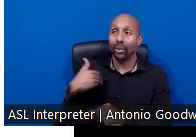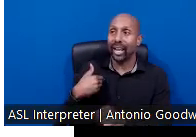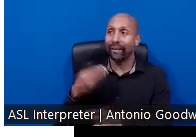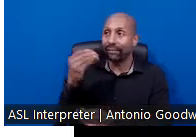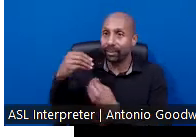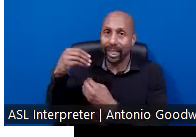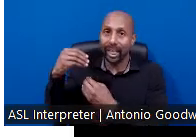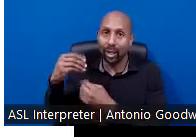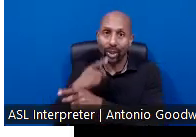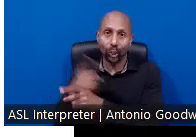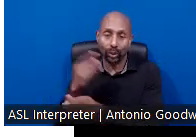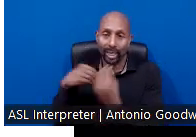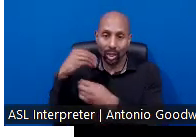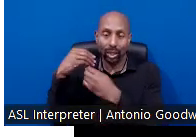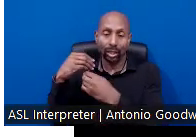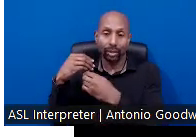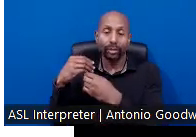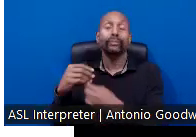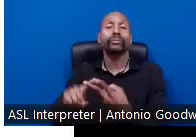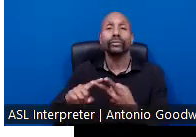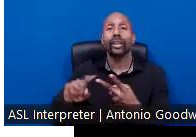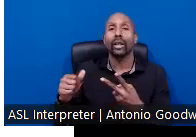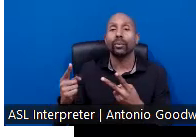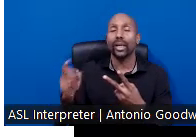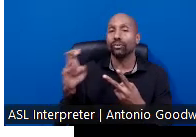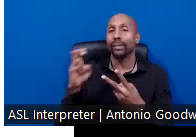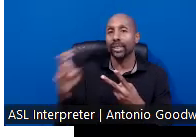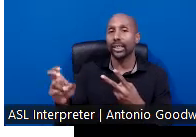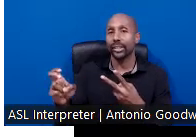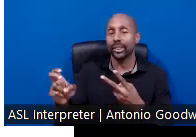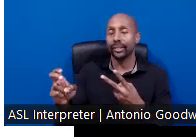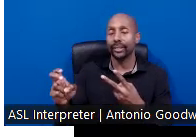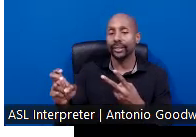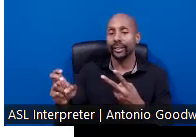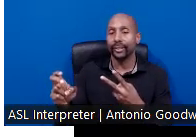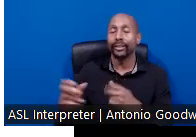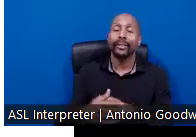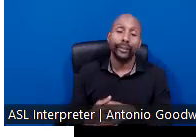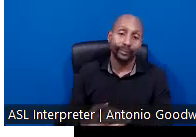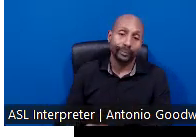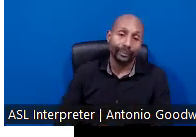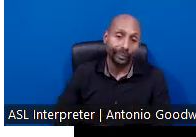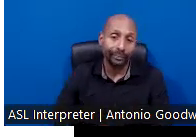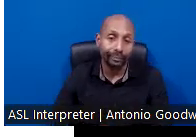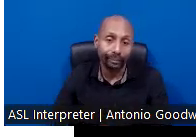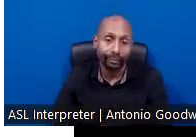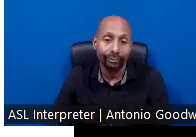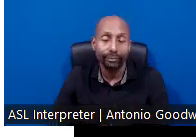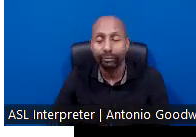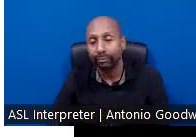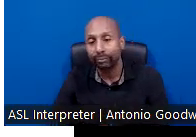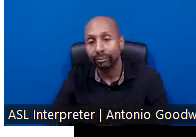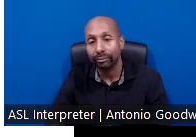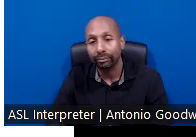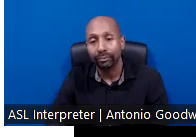or rental assistance as well. But as we make that pivot, and especially as these declarations end, you're going to start seeing a lot